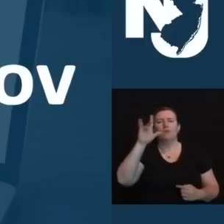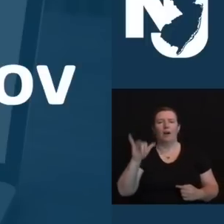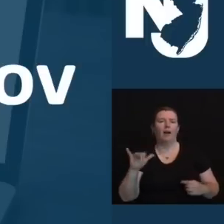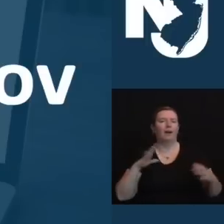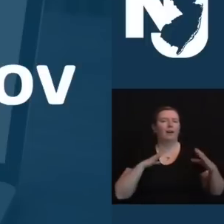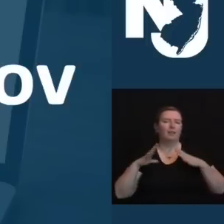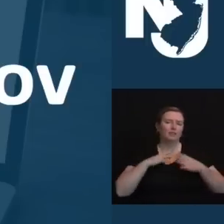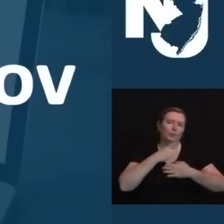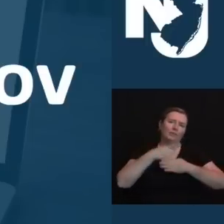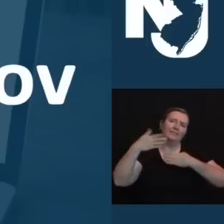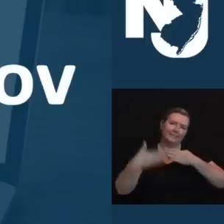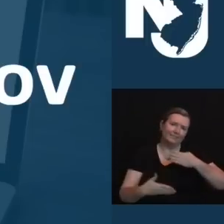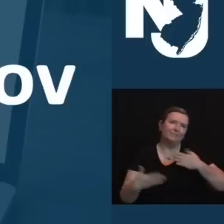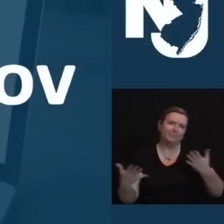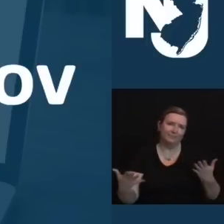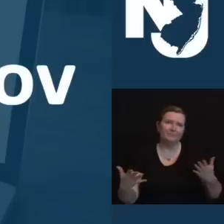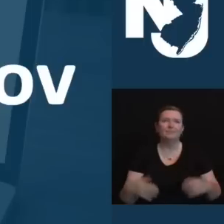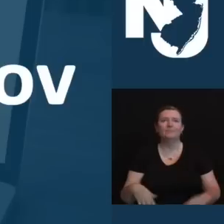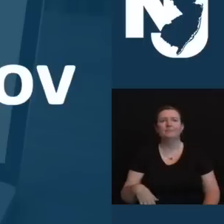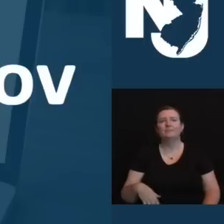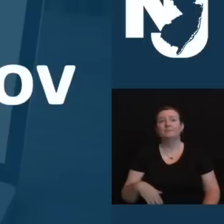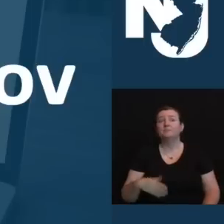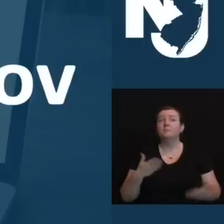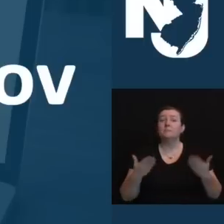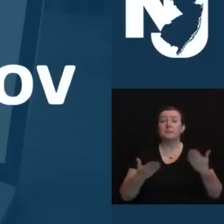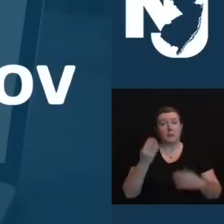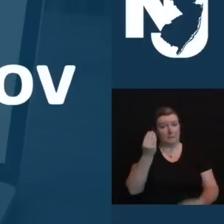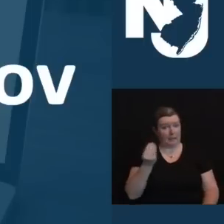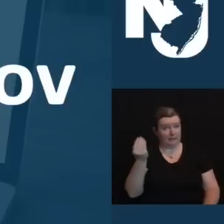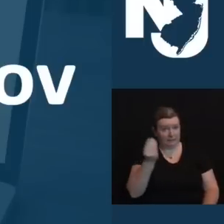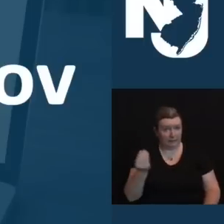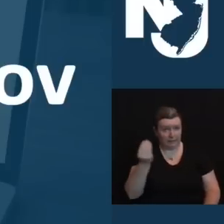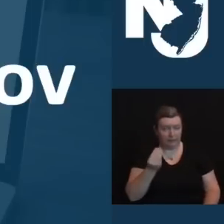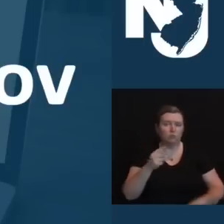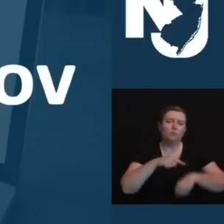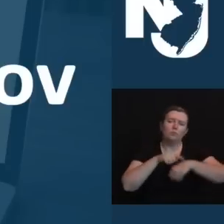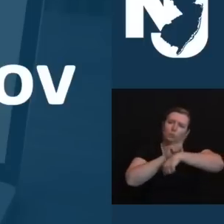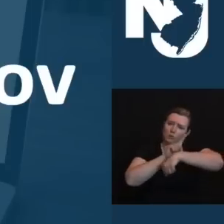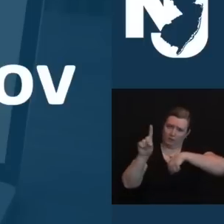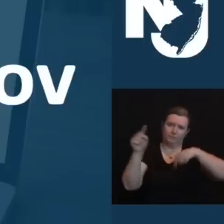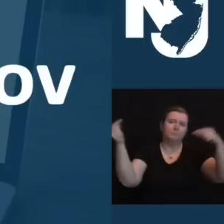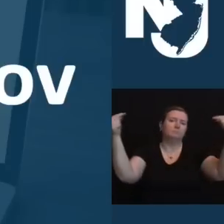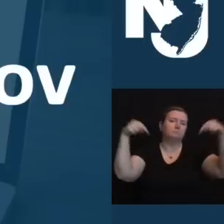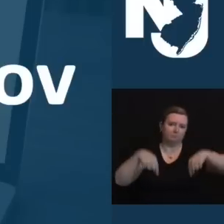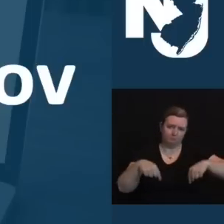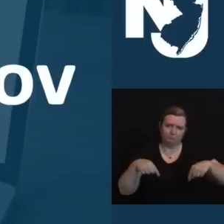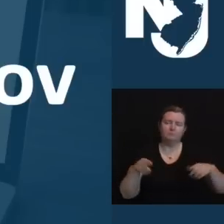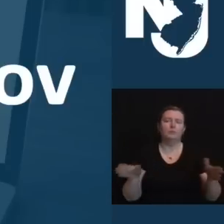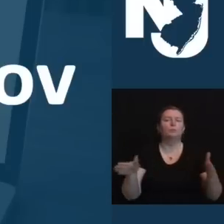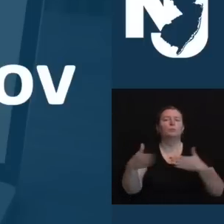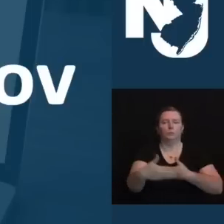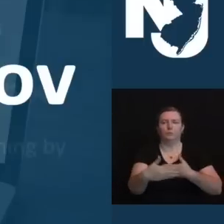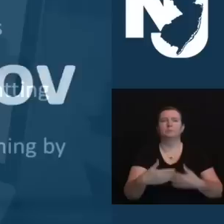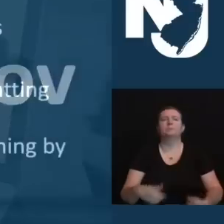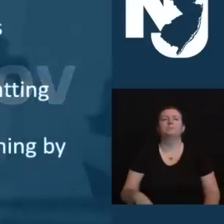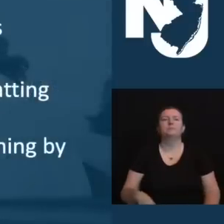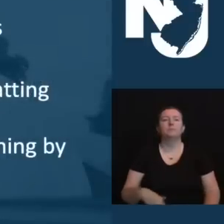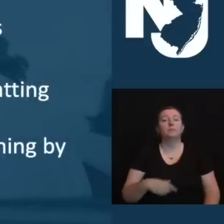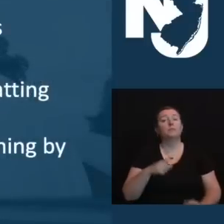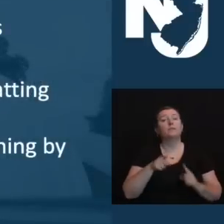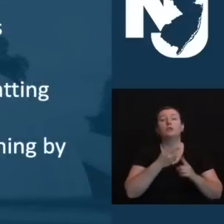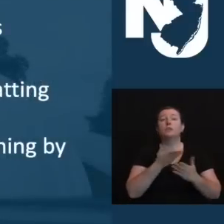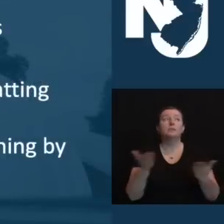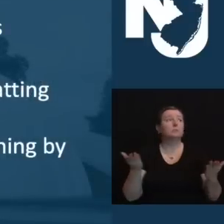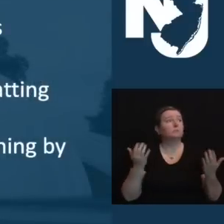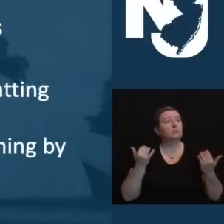you hear otherwise, we'll be with you Monday at 1 o'clock in this room. So first, today